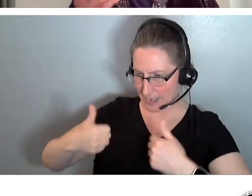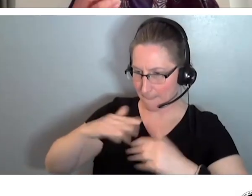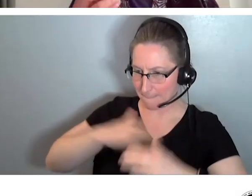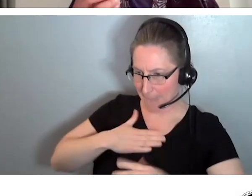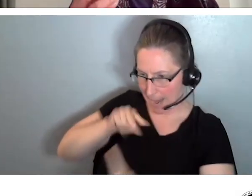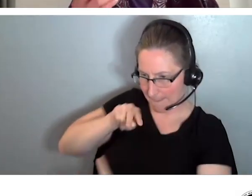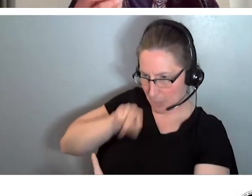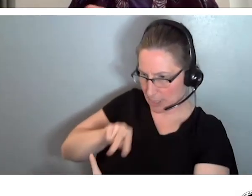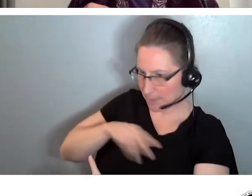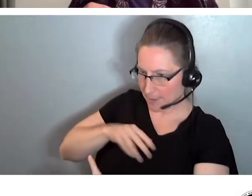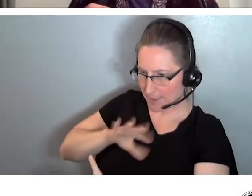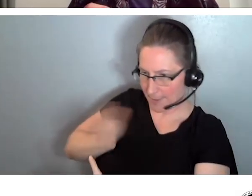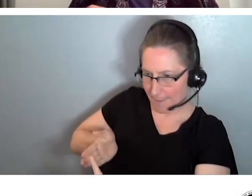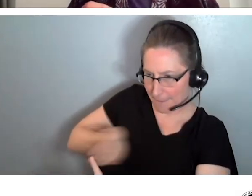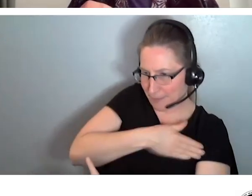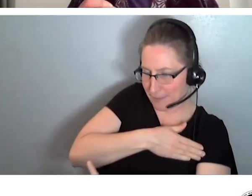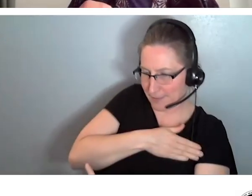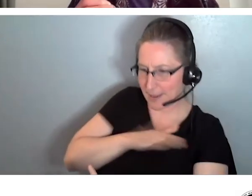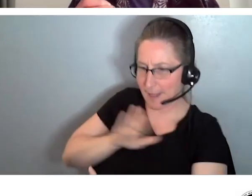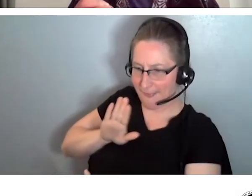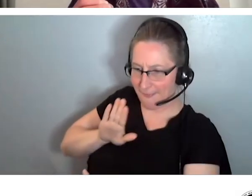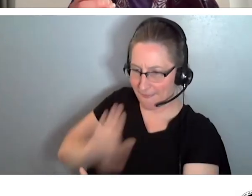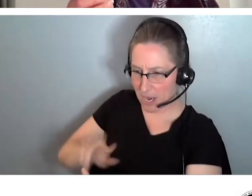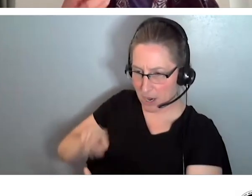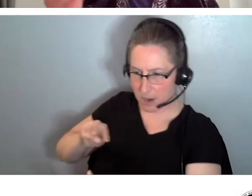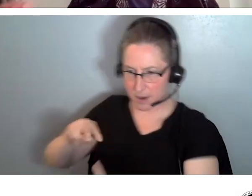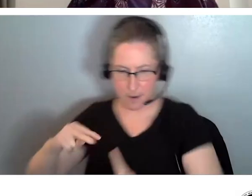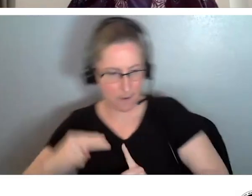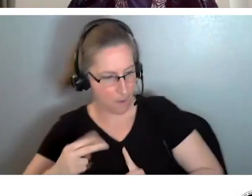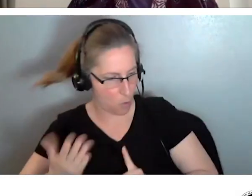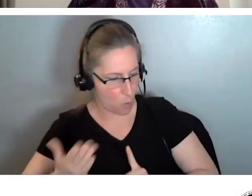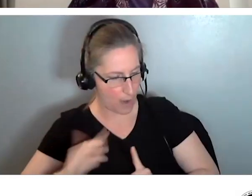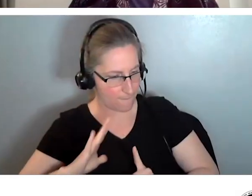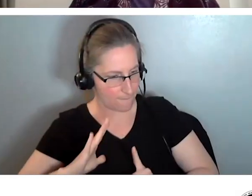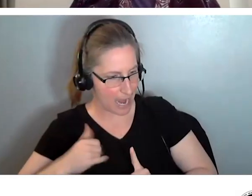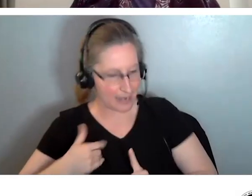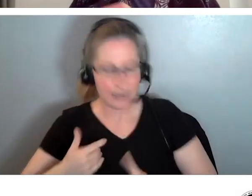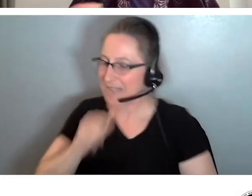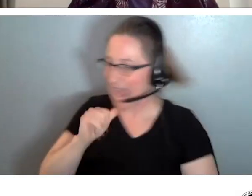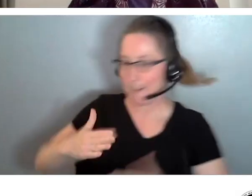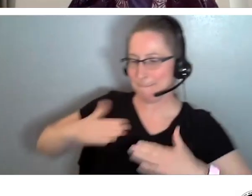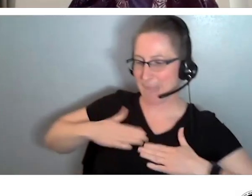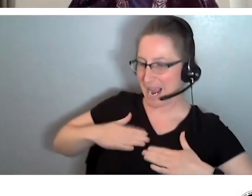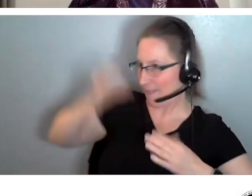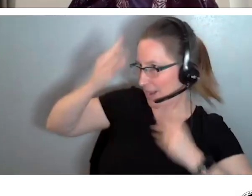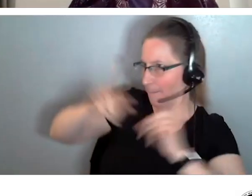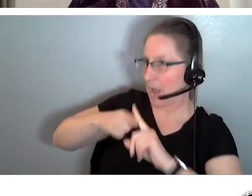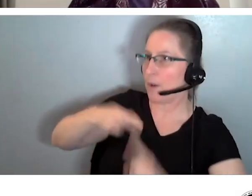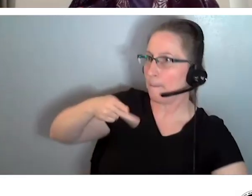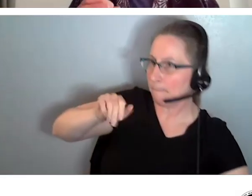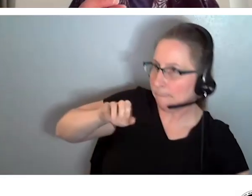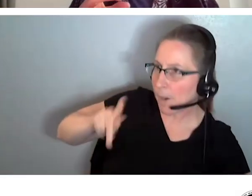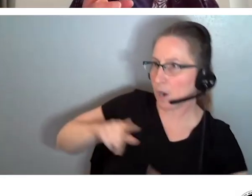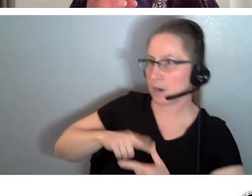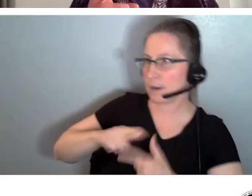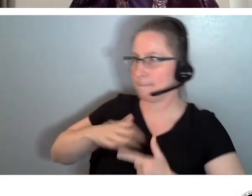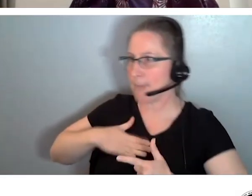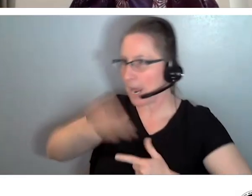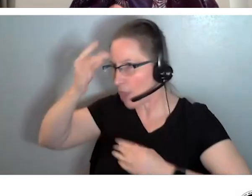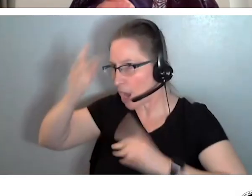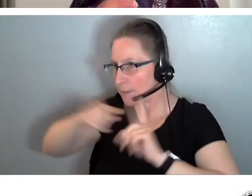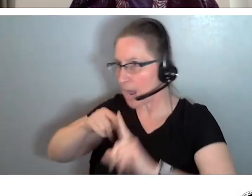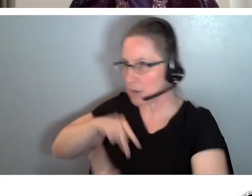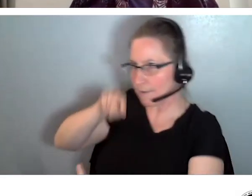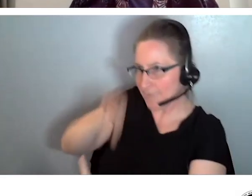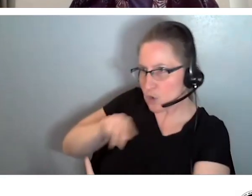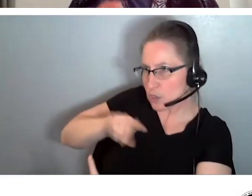own perceptions as you consider this. It isn't about how you define the park or how you define the zoo. It's how the